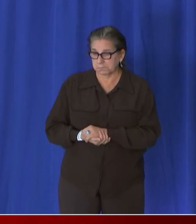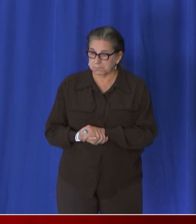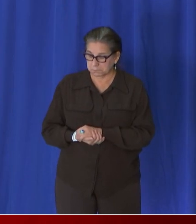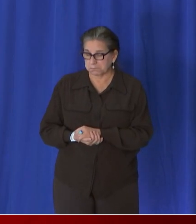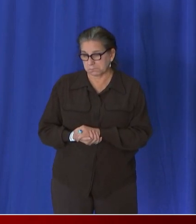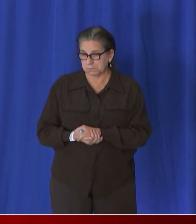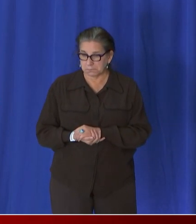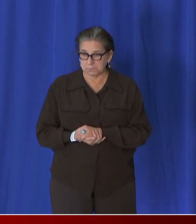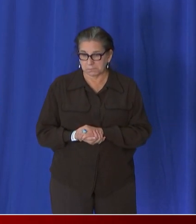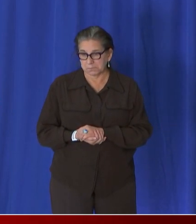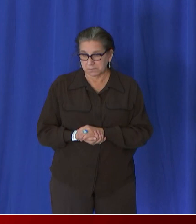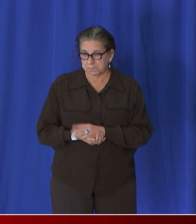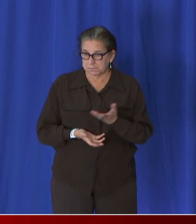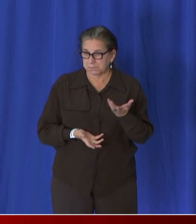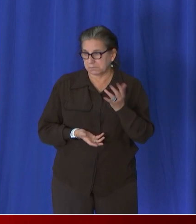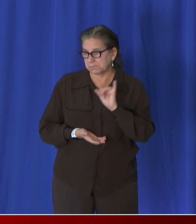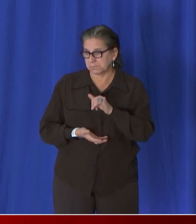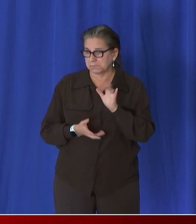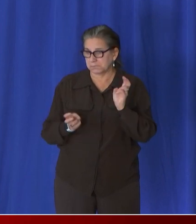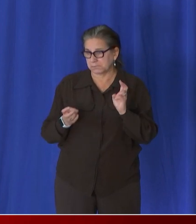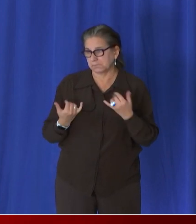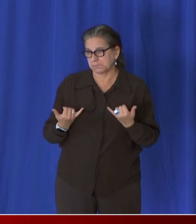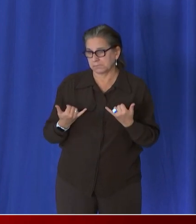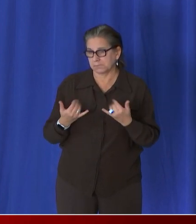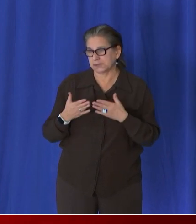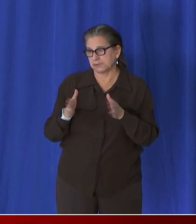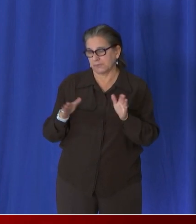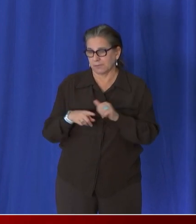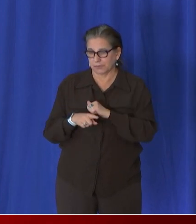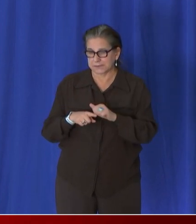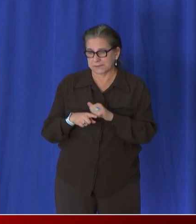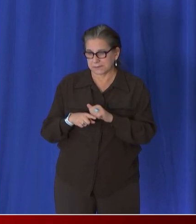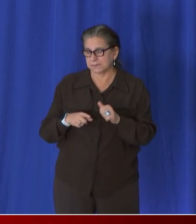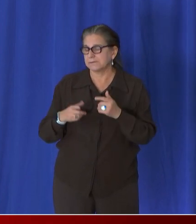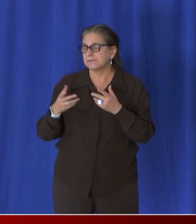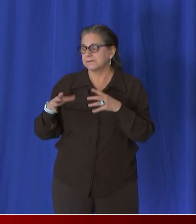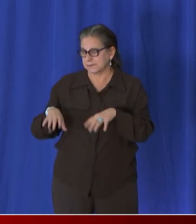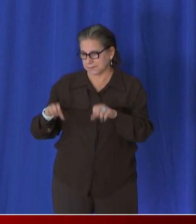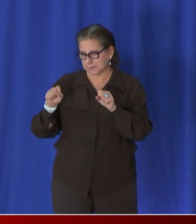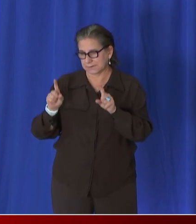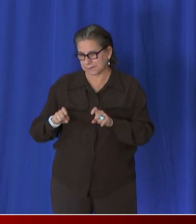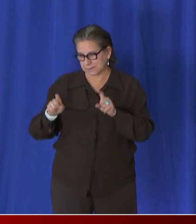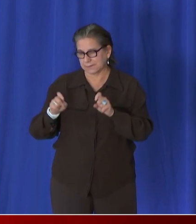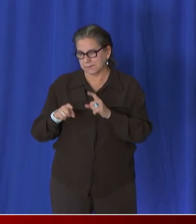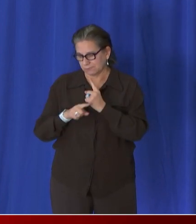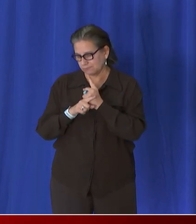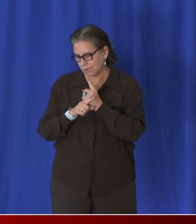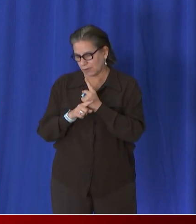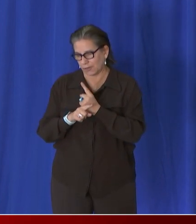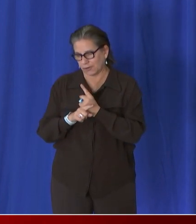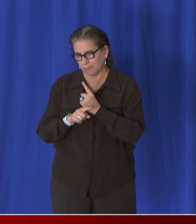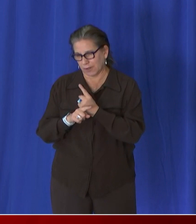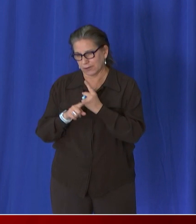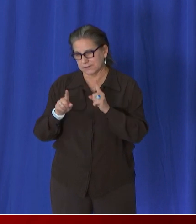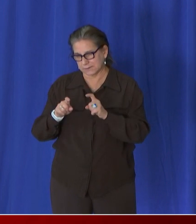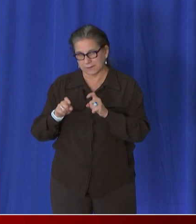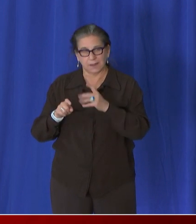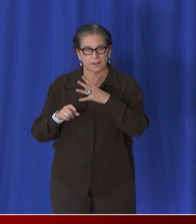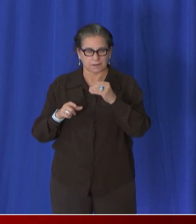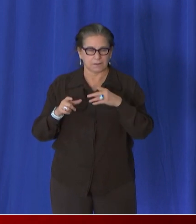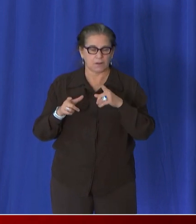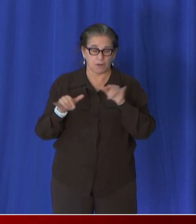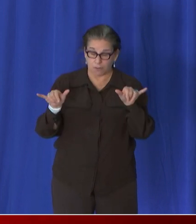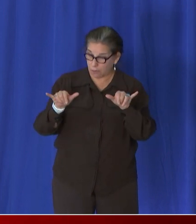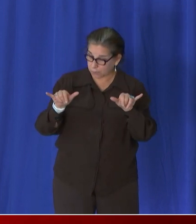a test, and get vaccinated because it's the most effective of the mitigation strategies. And a last question on